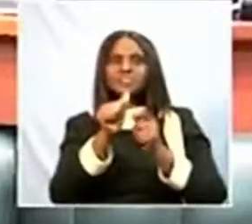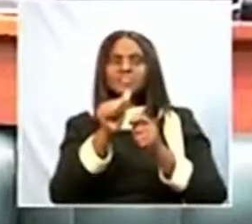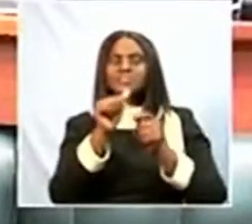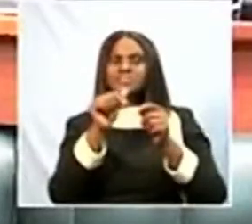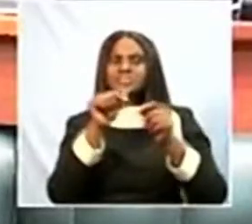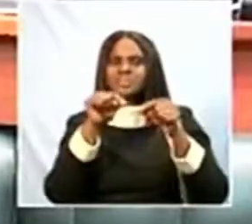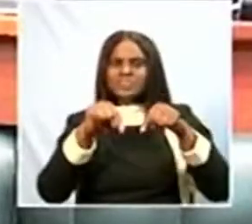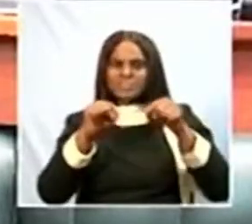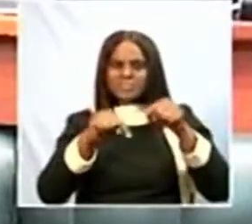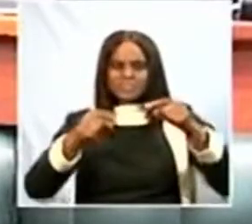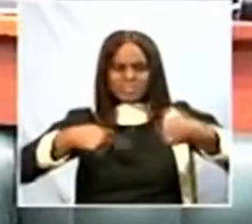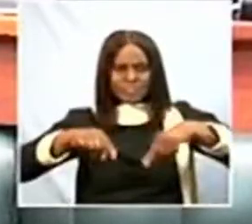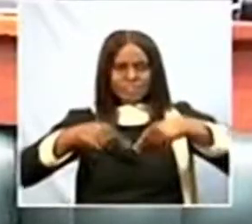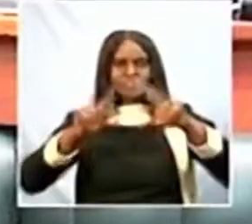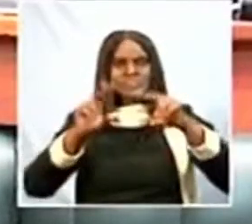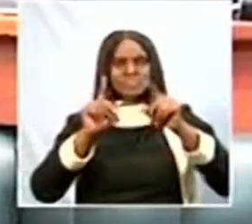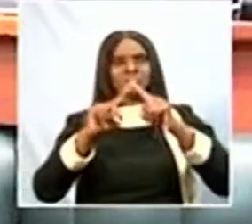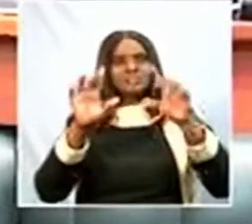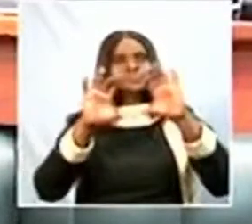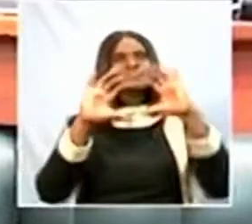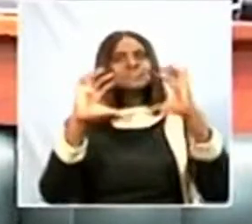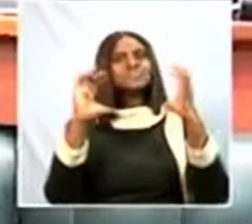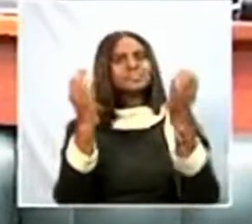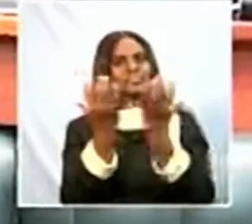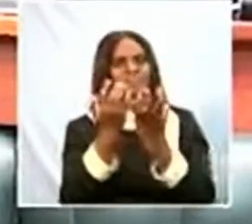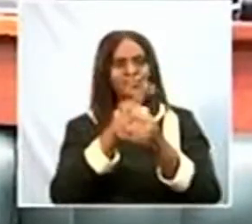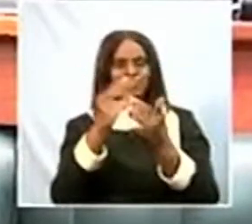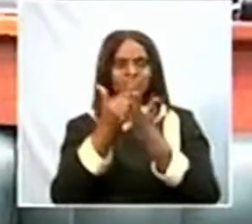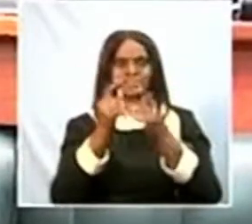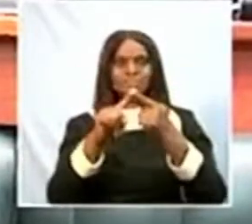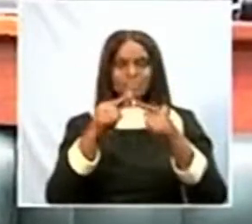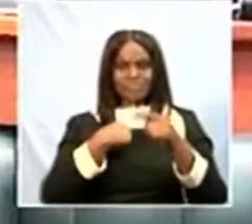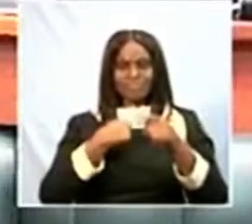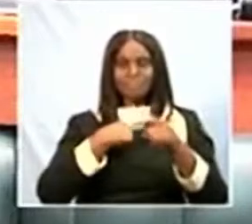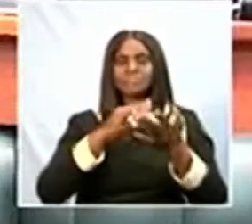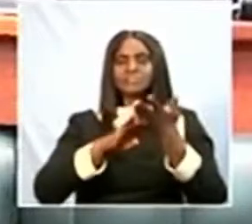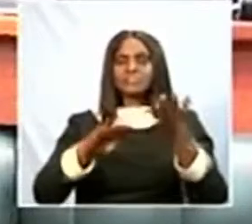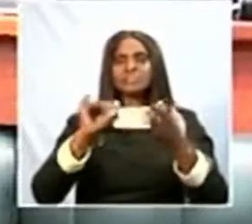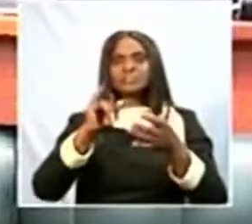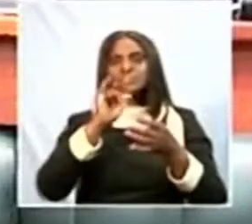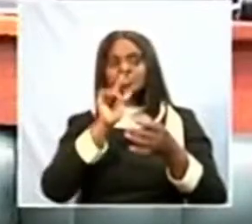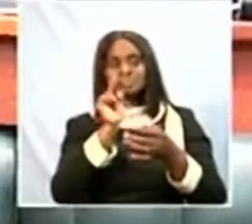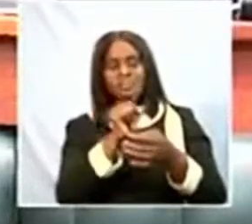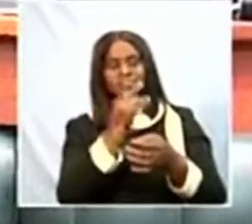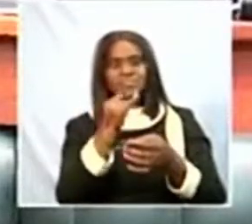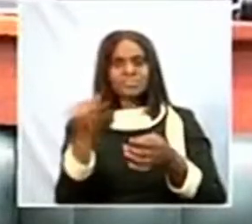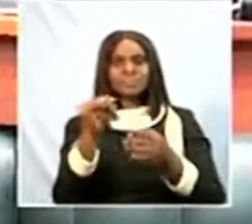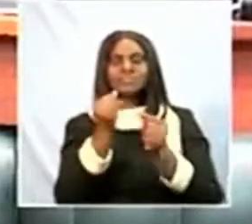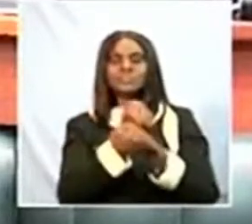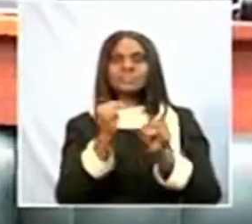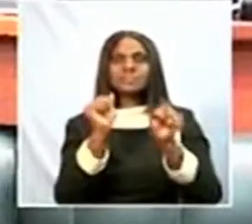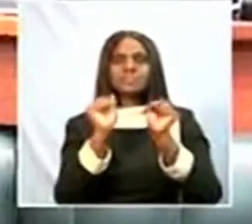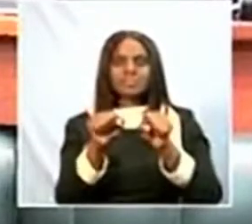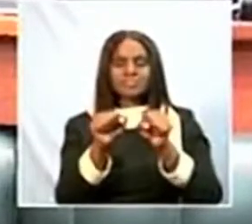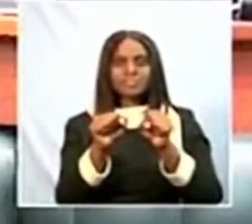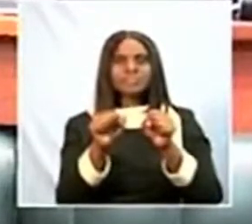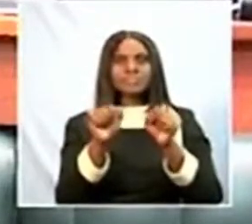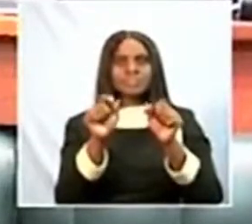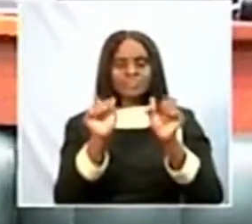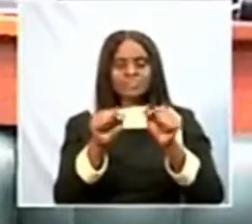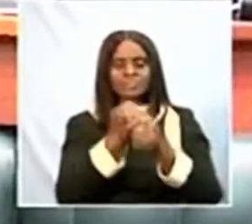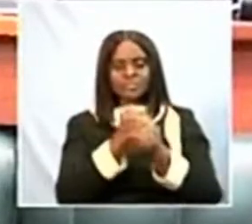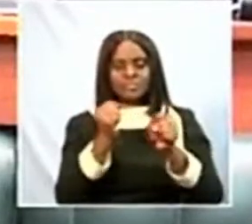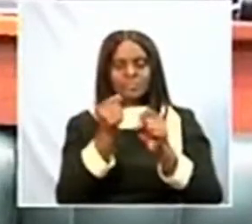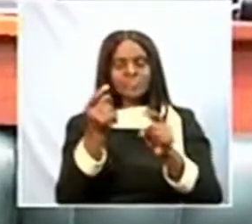global issue. However, Madam Speaker, I believe that this issue can be sorted when we start from